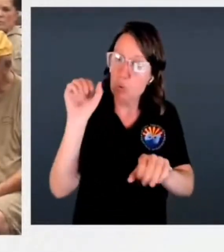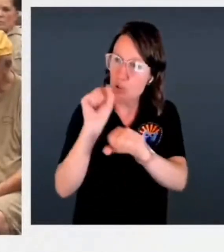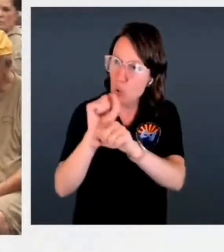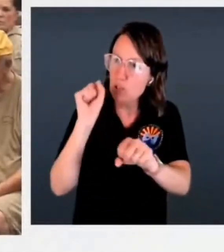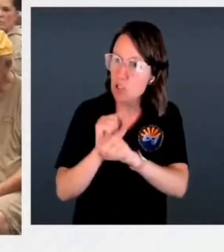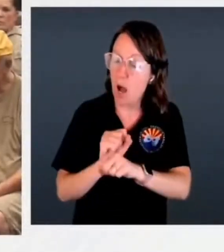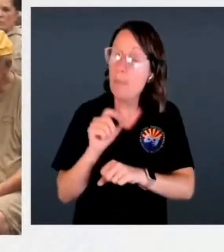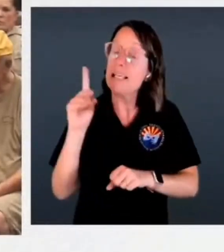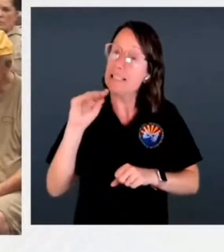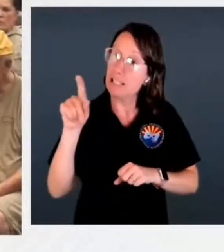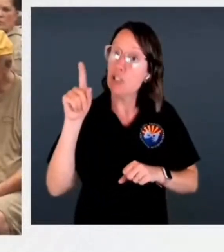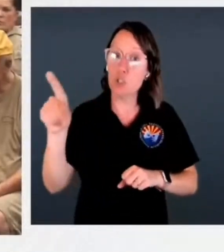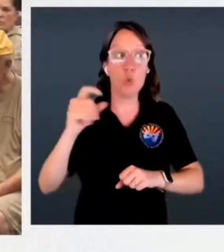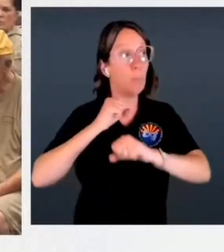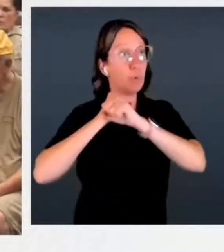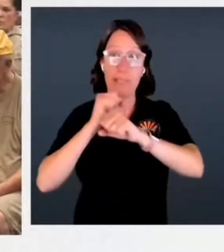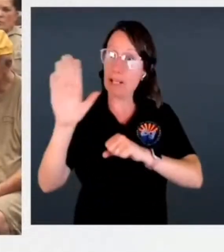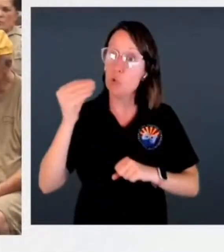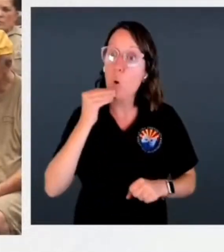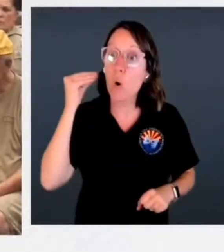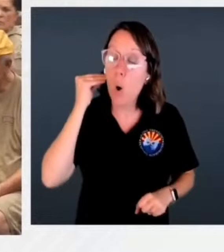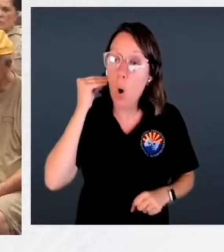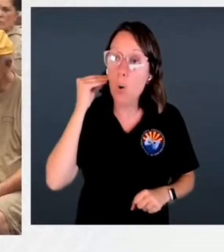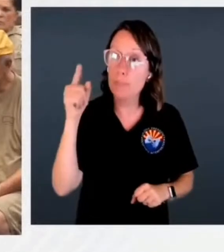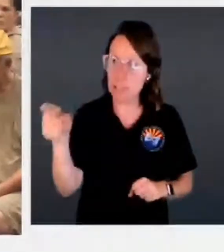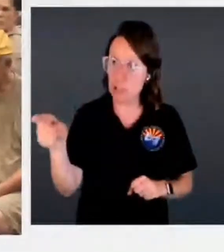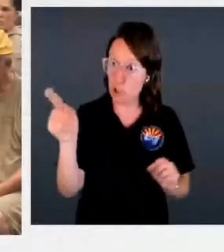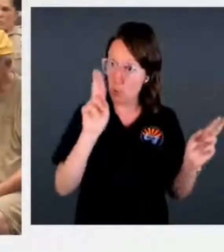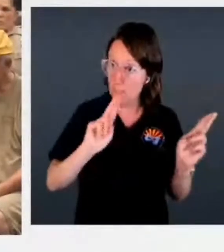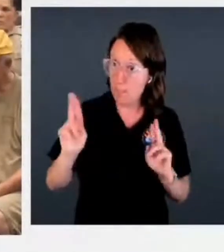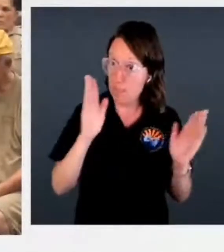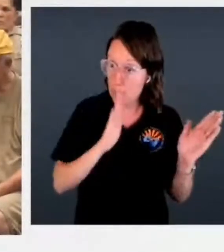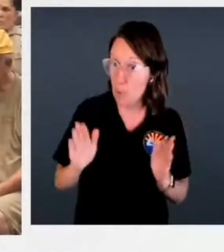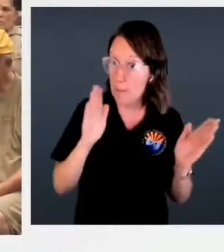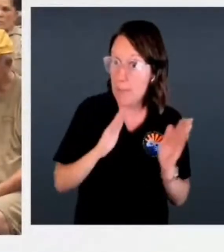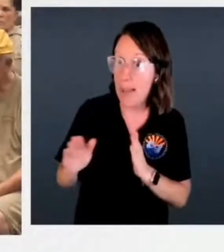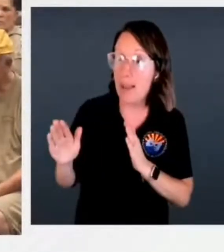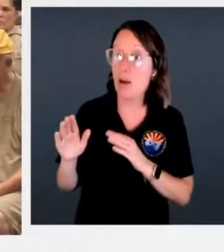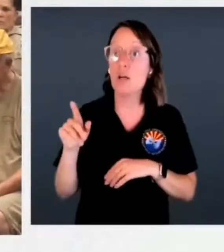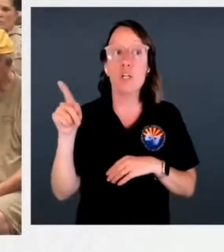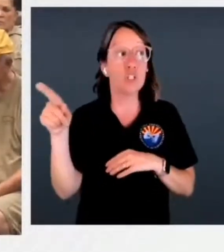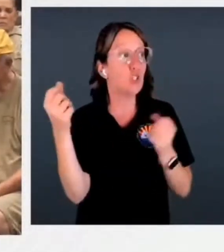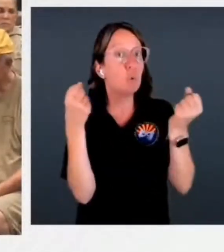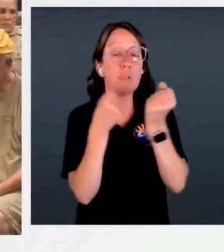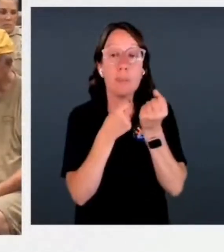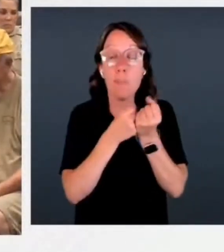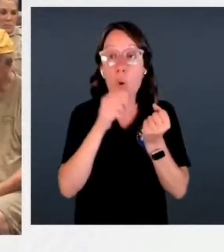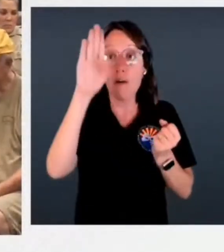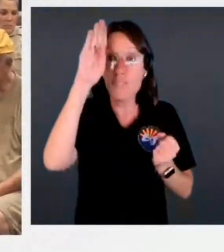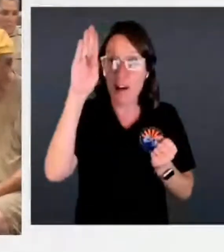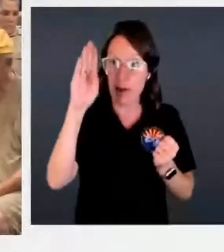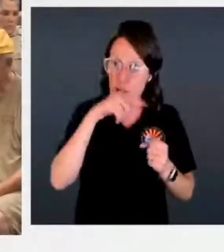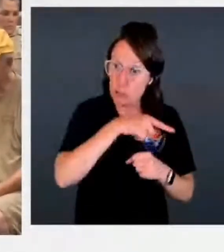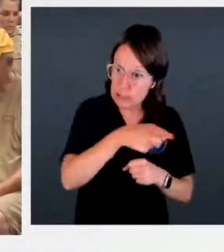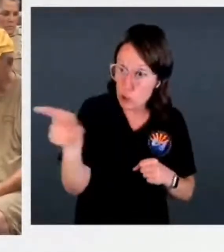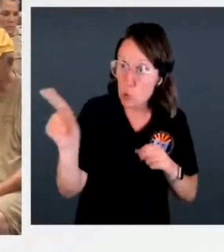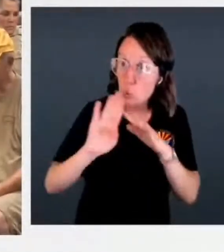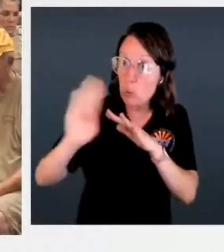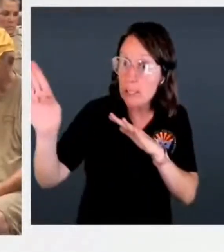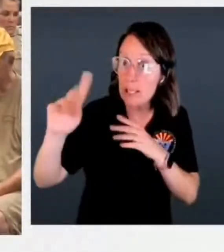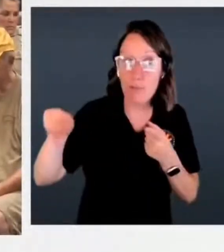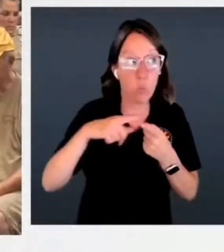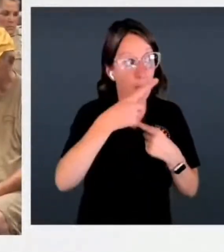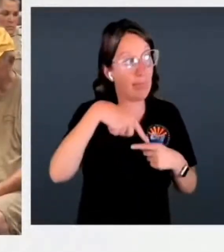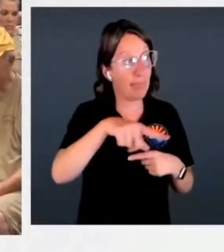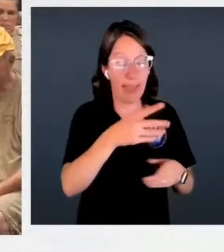hardened? Are you supporting the fire staff by not being a rubbernecker or not getting out when it's time to evacuate?